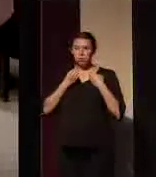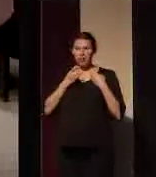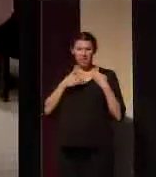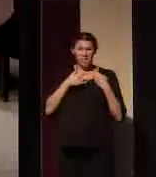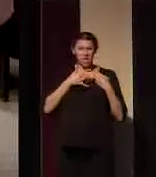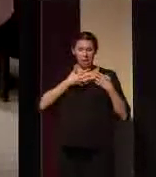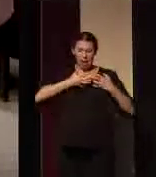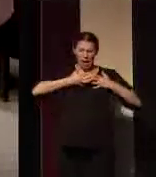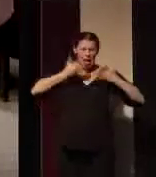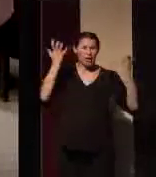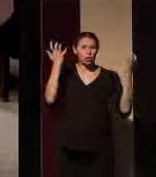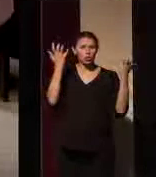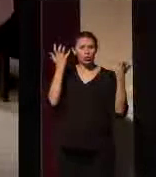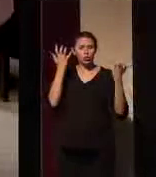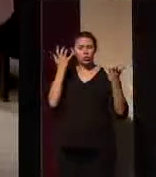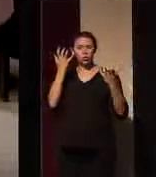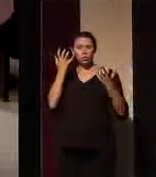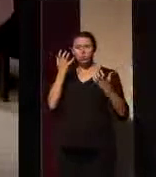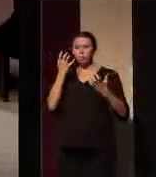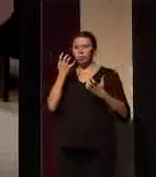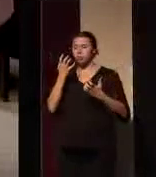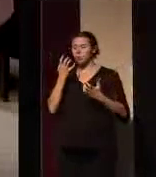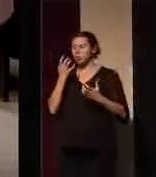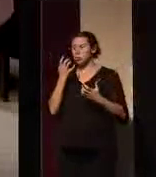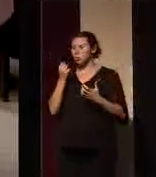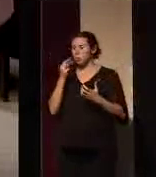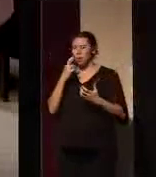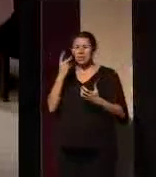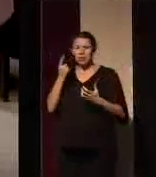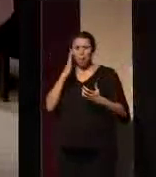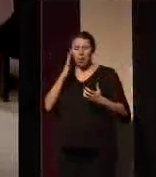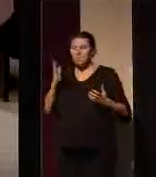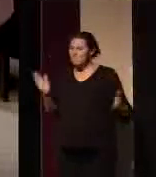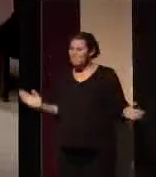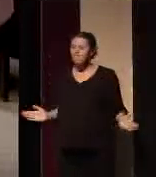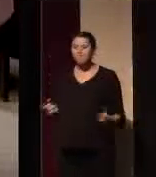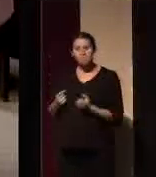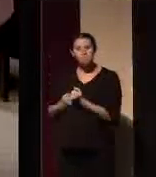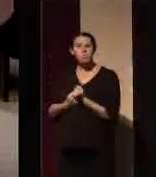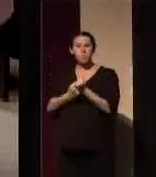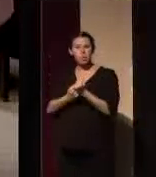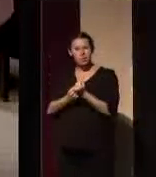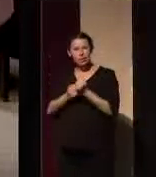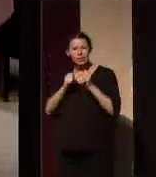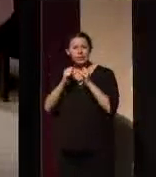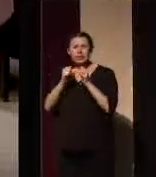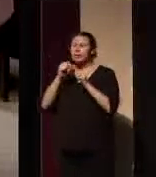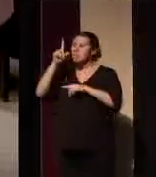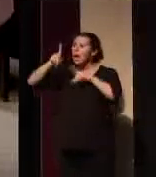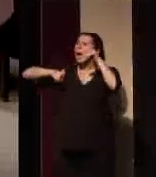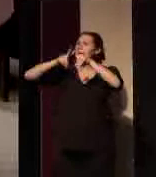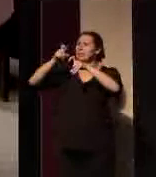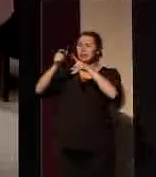rage or great sorrow that's gonna push you and keep asking questions of your leaders,